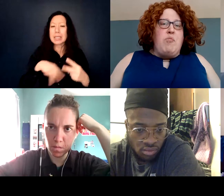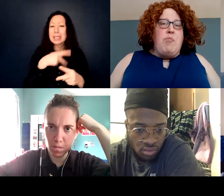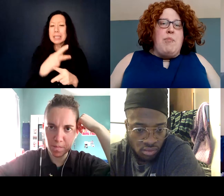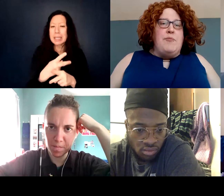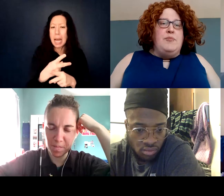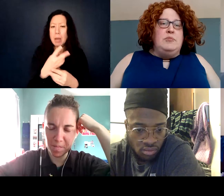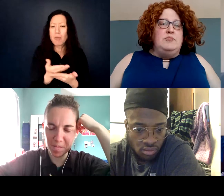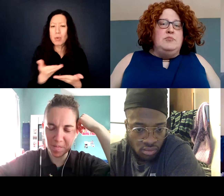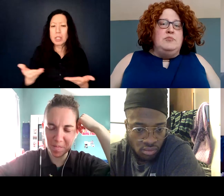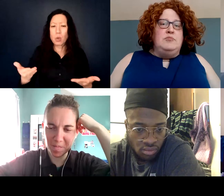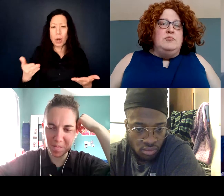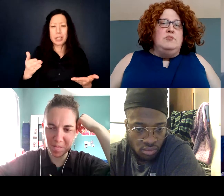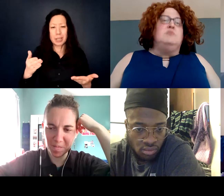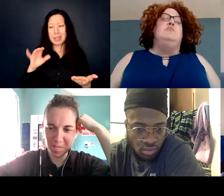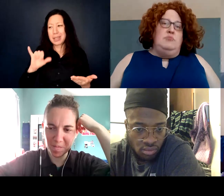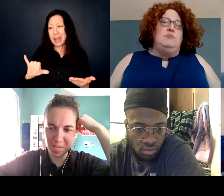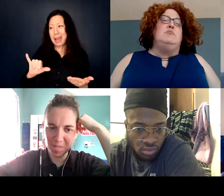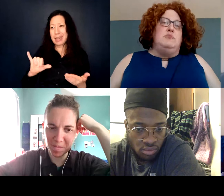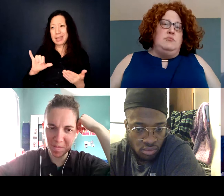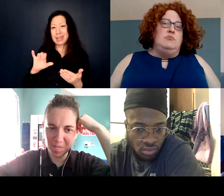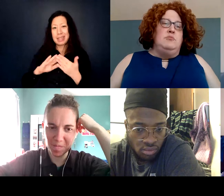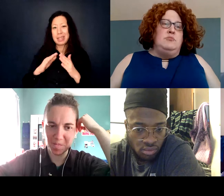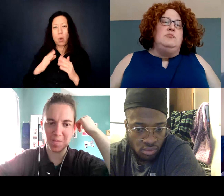put into this moving forward.